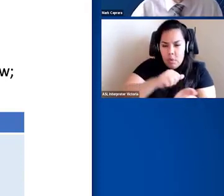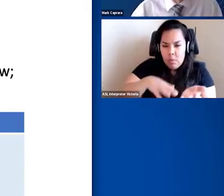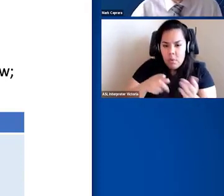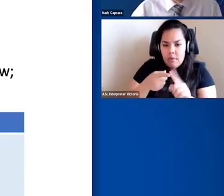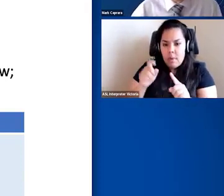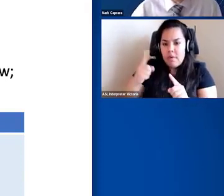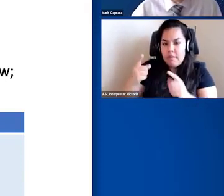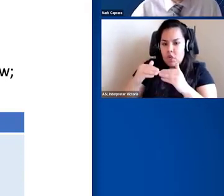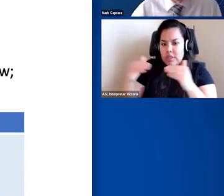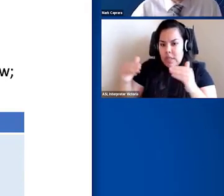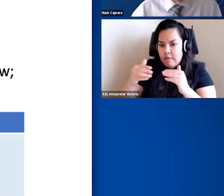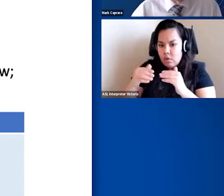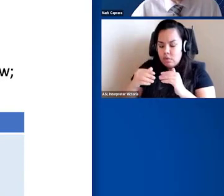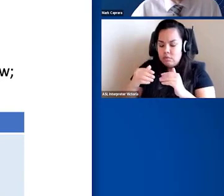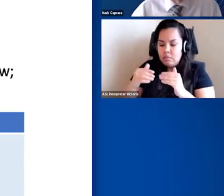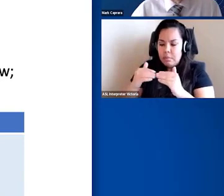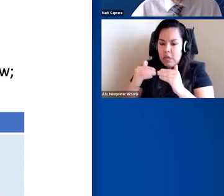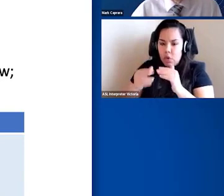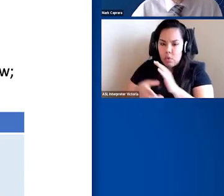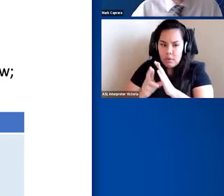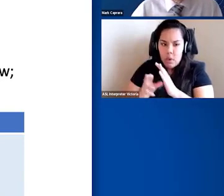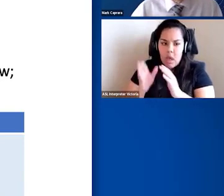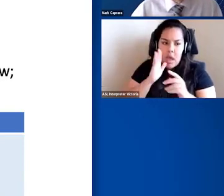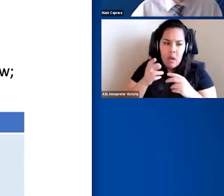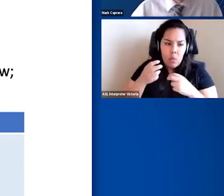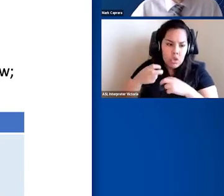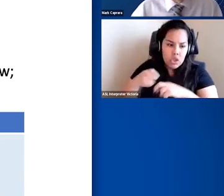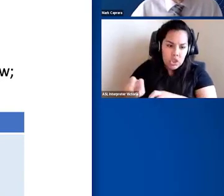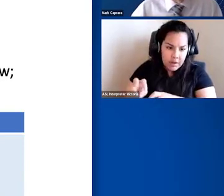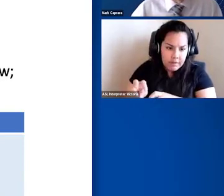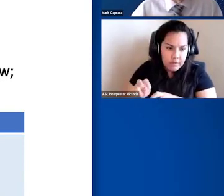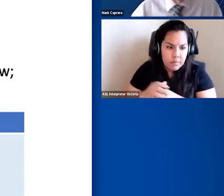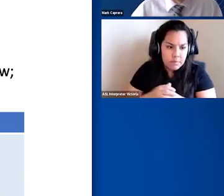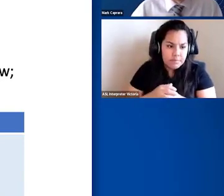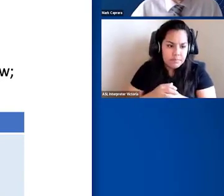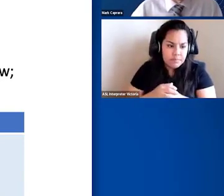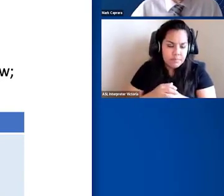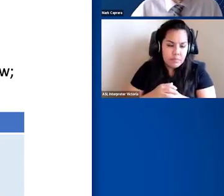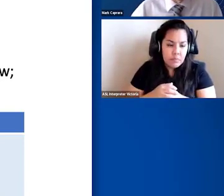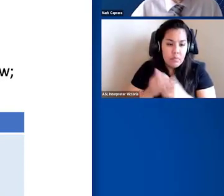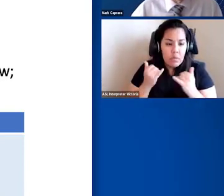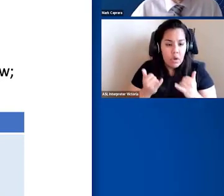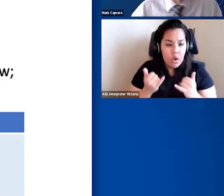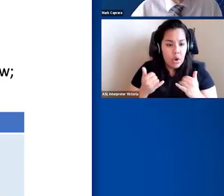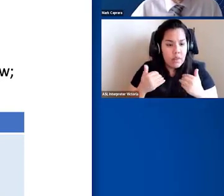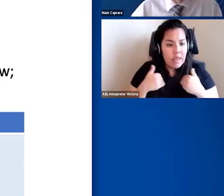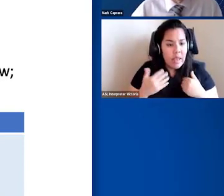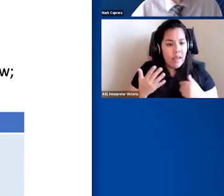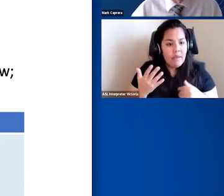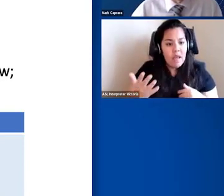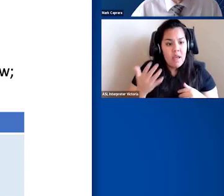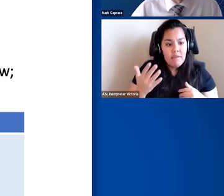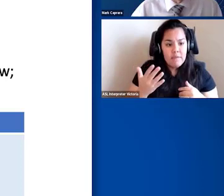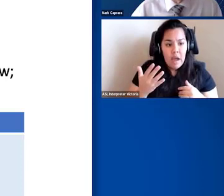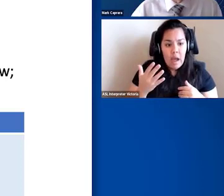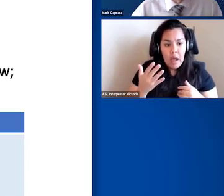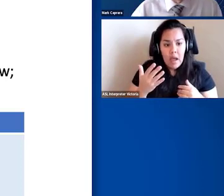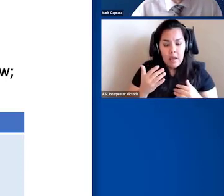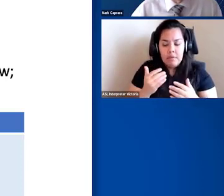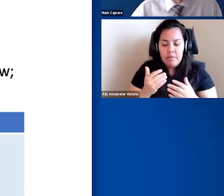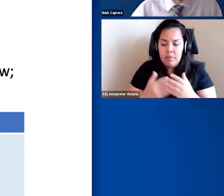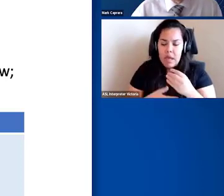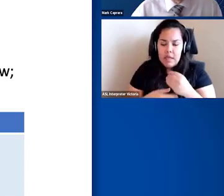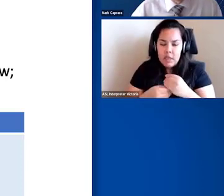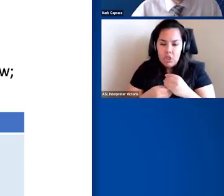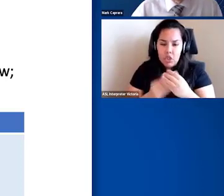shift to the awarding institute or center. Currently, there's 5 additional review considerations that don't affect